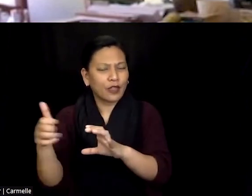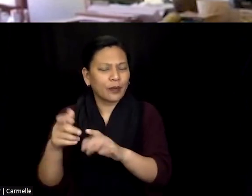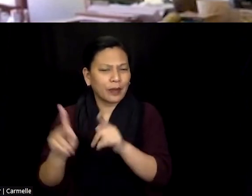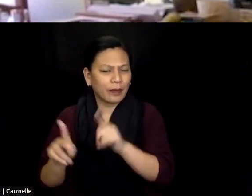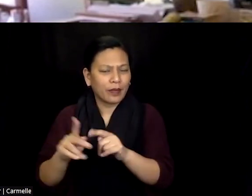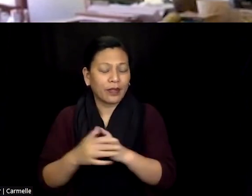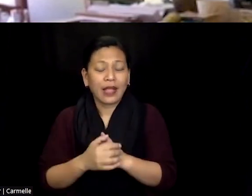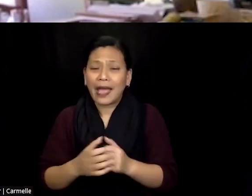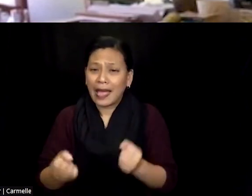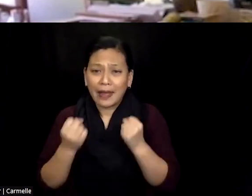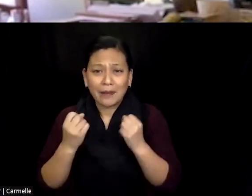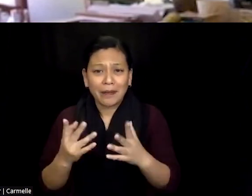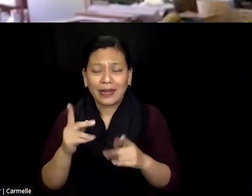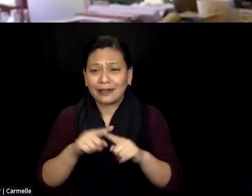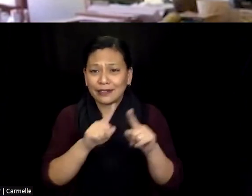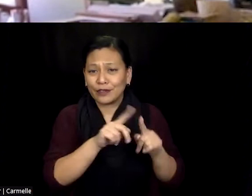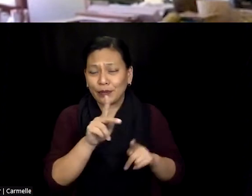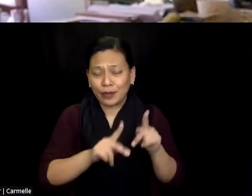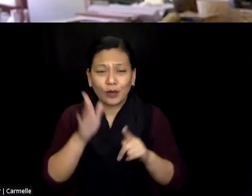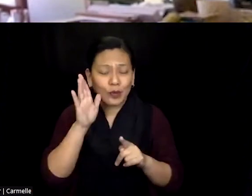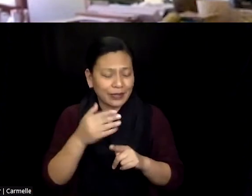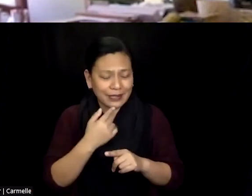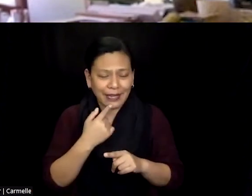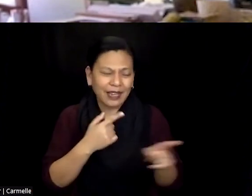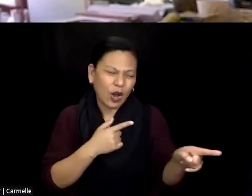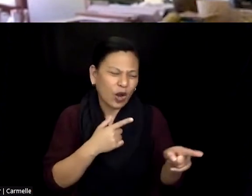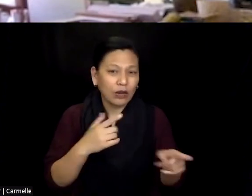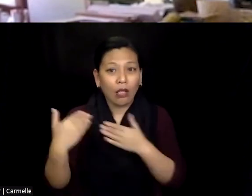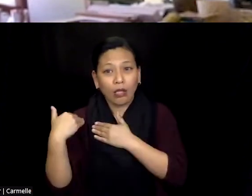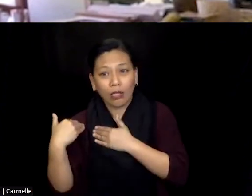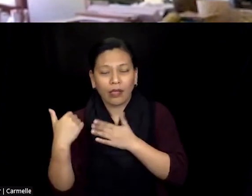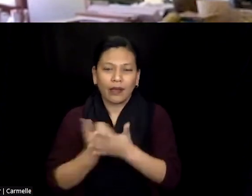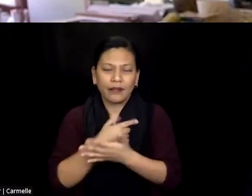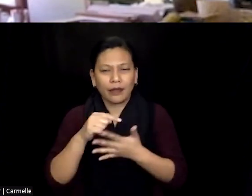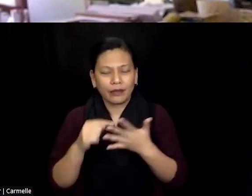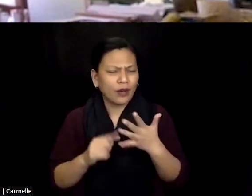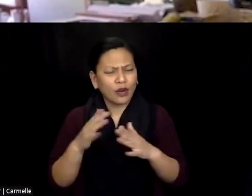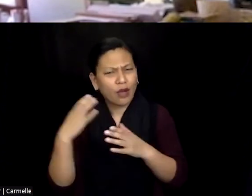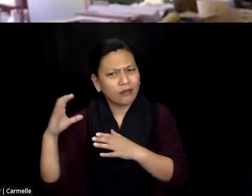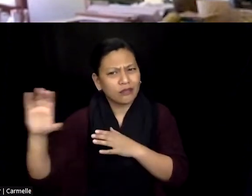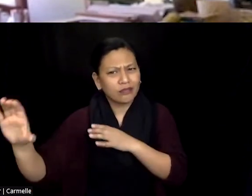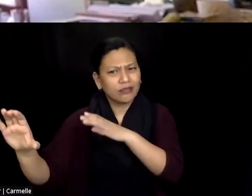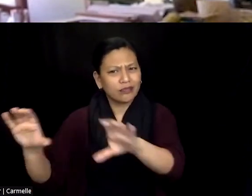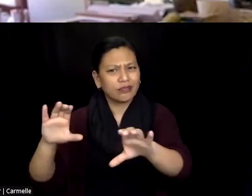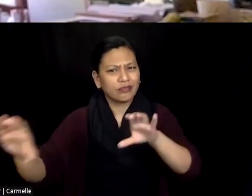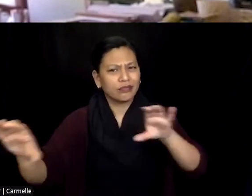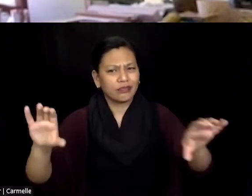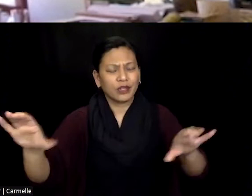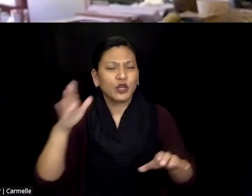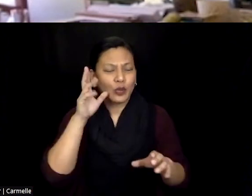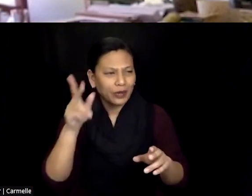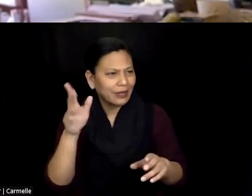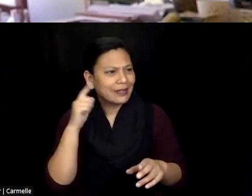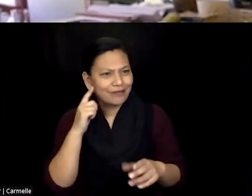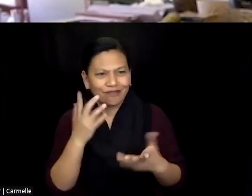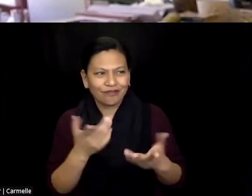is. And you'll get that from many different sources, significant others, you'll get that from, you know, higher members of the crew, you know, different, you